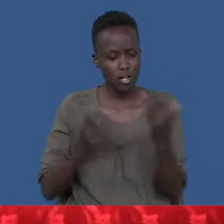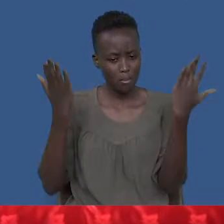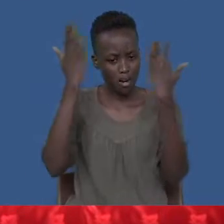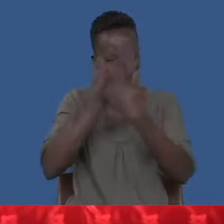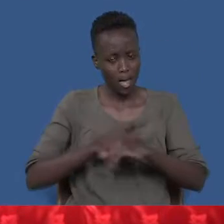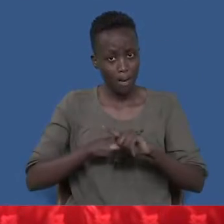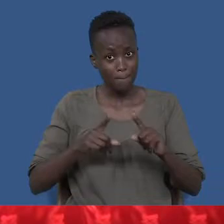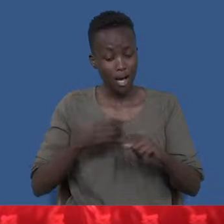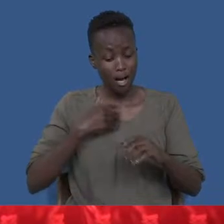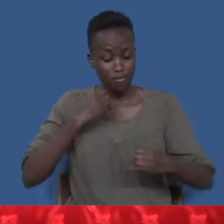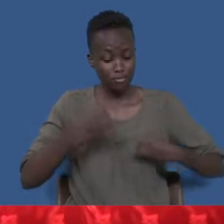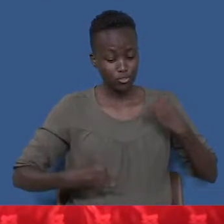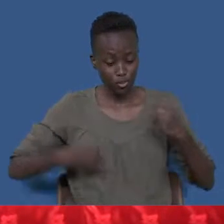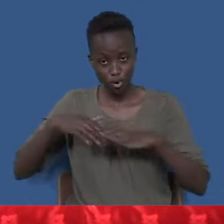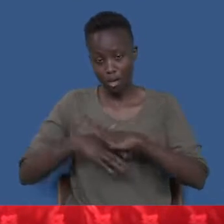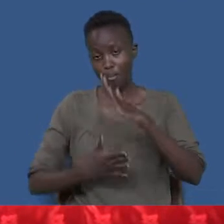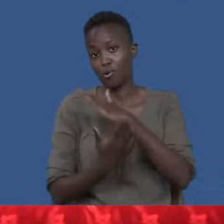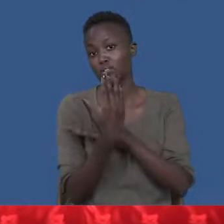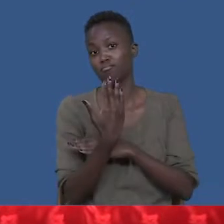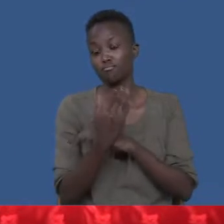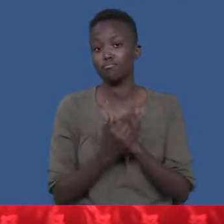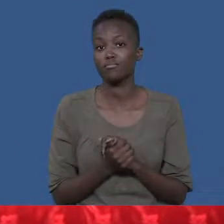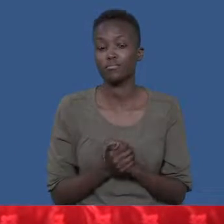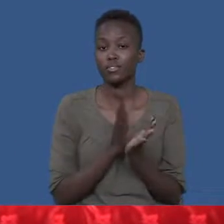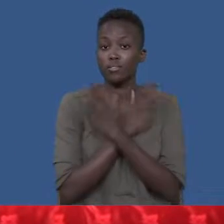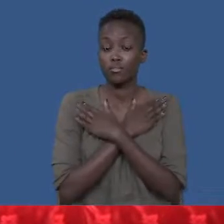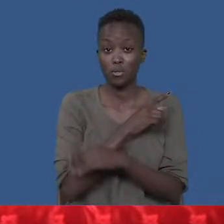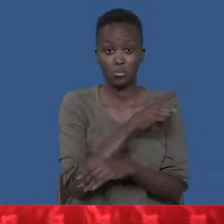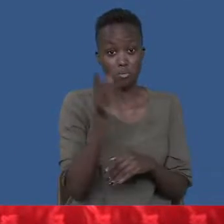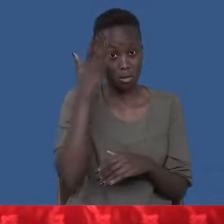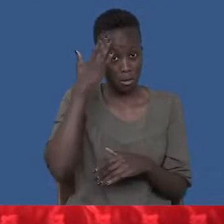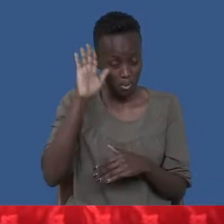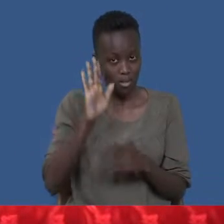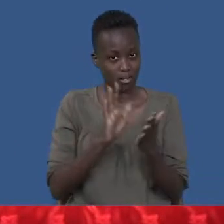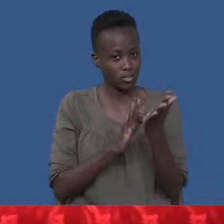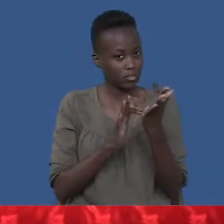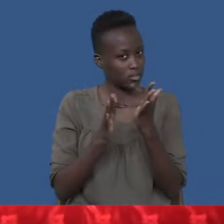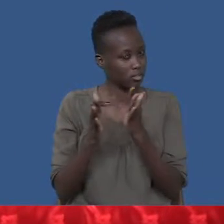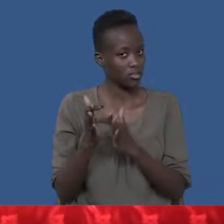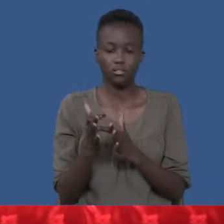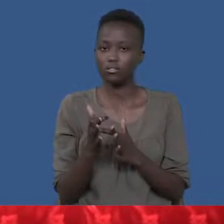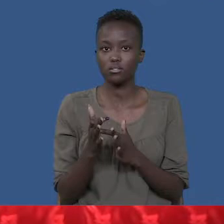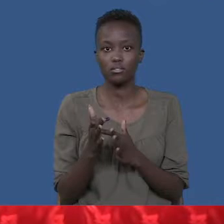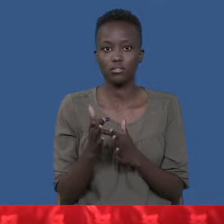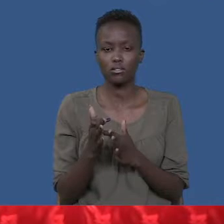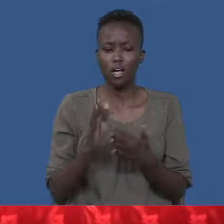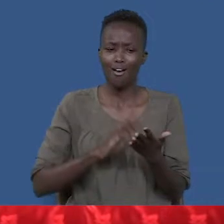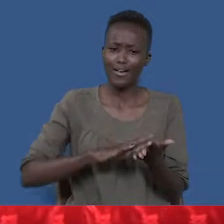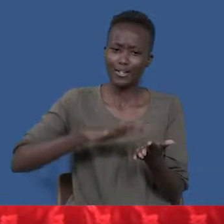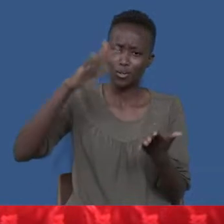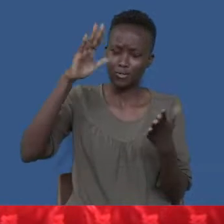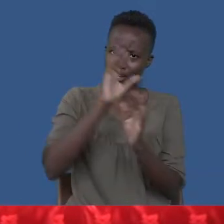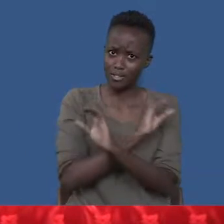joy comes in the morning." Friends, did you know that Jesus wouldn't have been